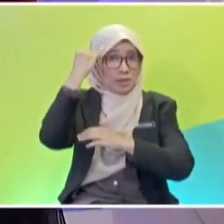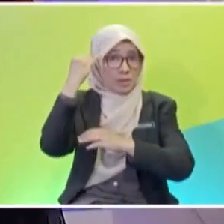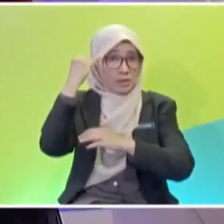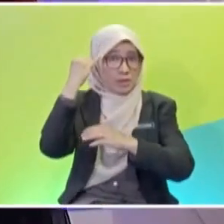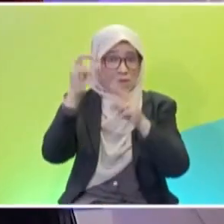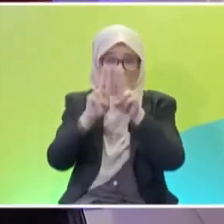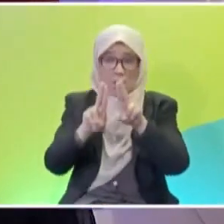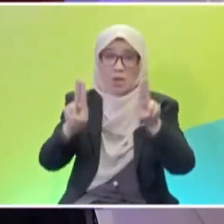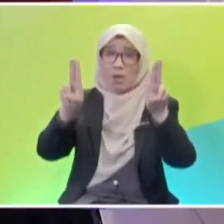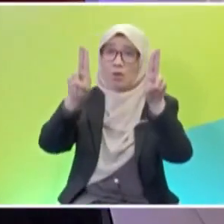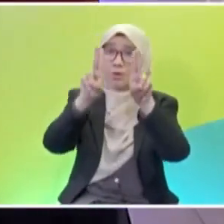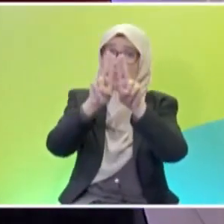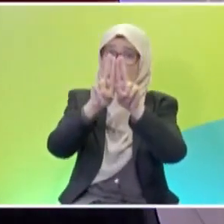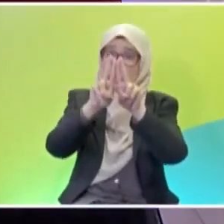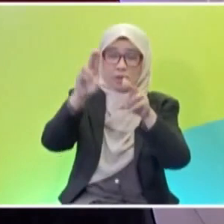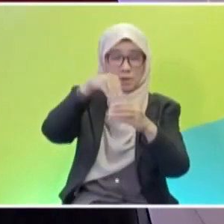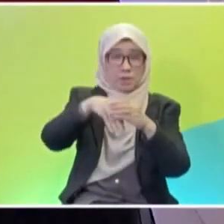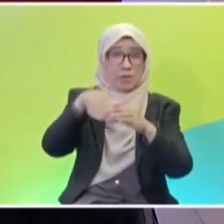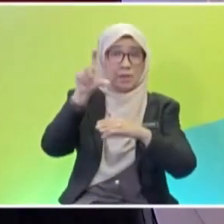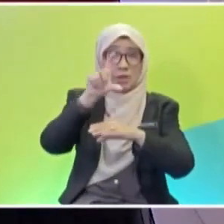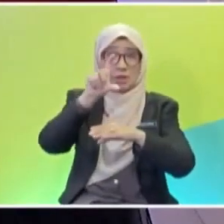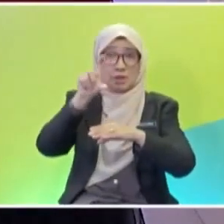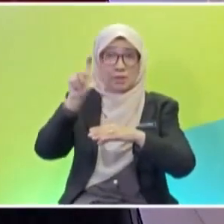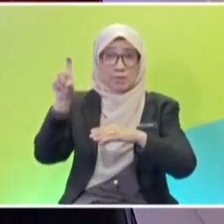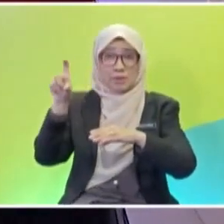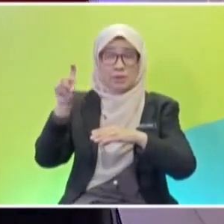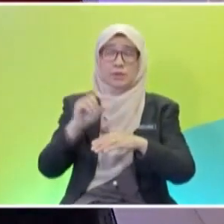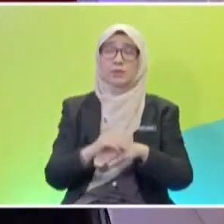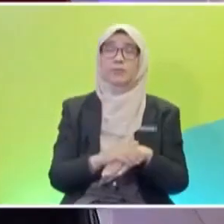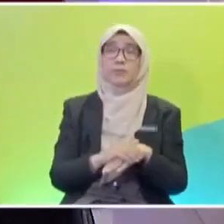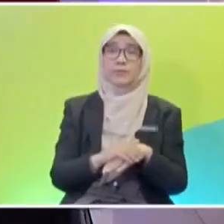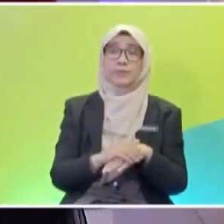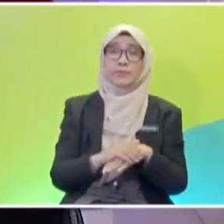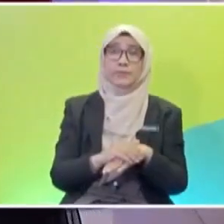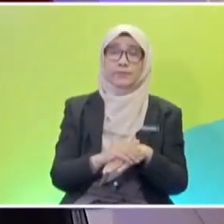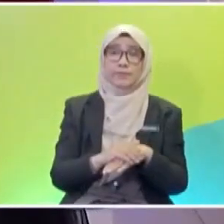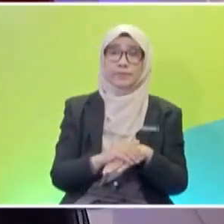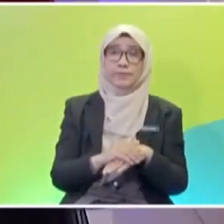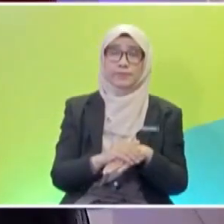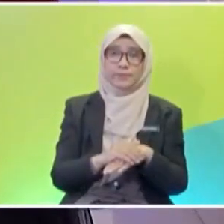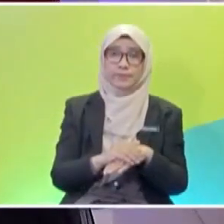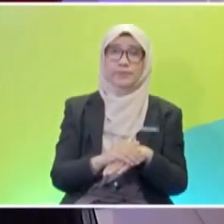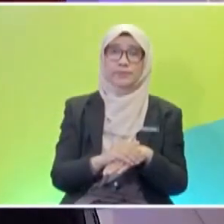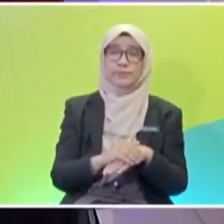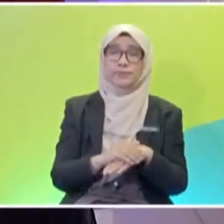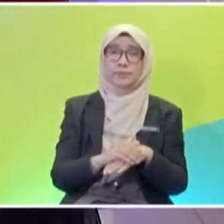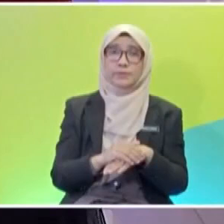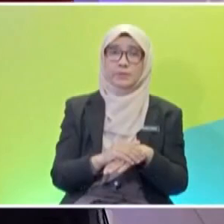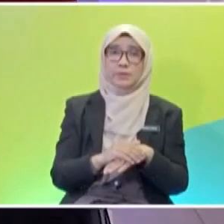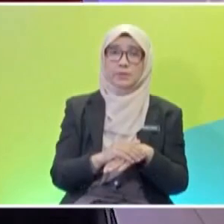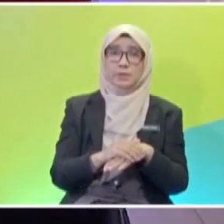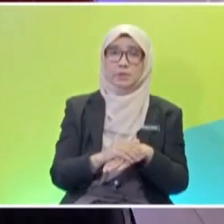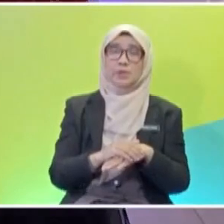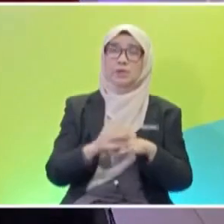that particular paragraph that they are reading. Right. Reading in this way helps a lot of pupils mm-hmm. because if I ask you to